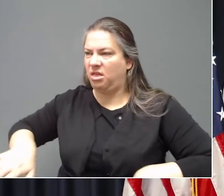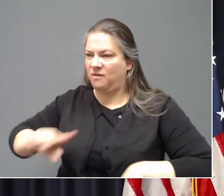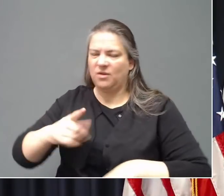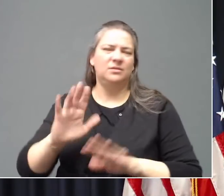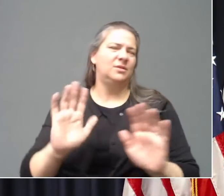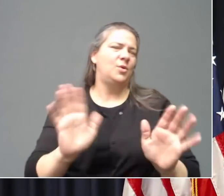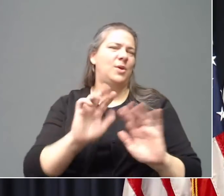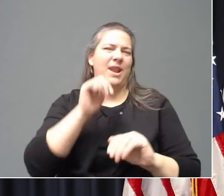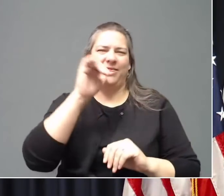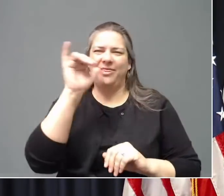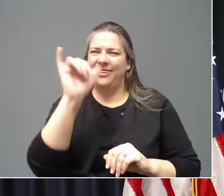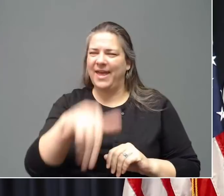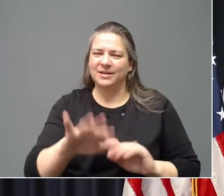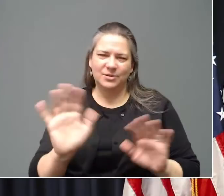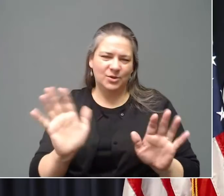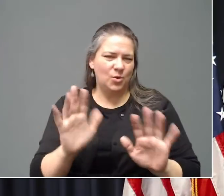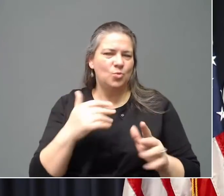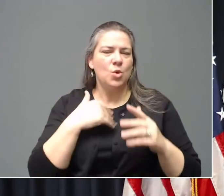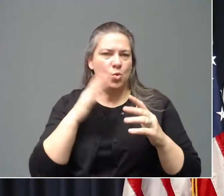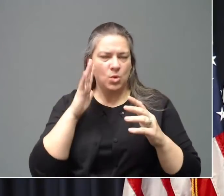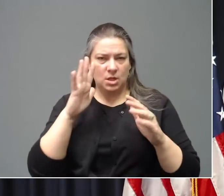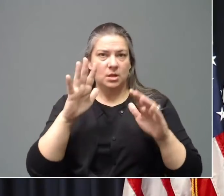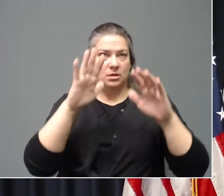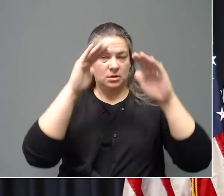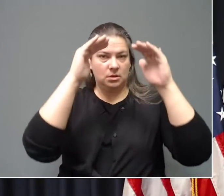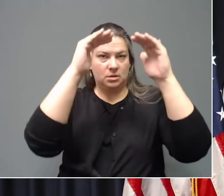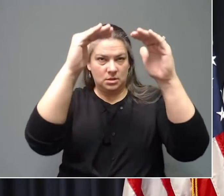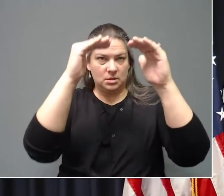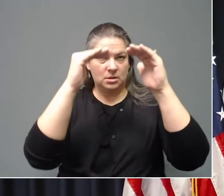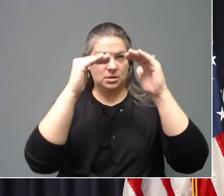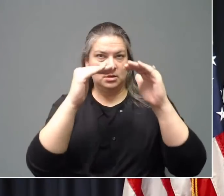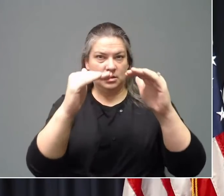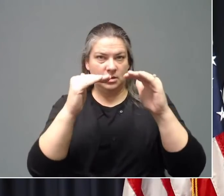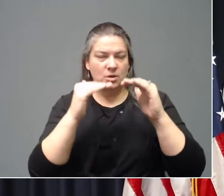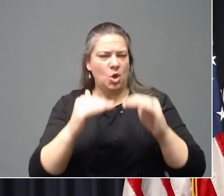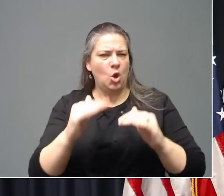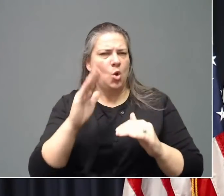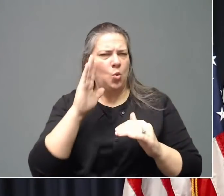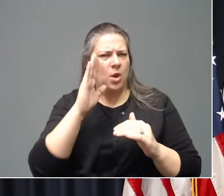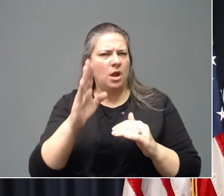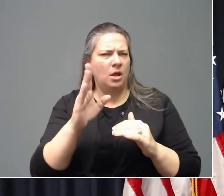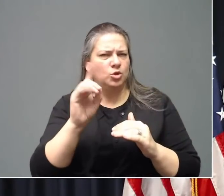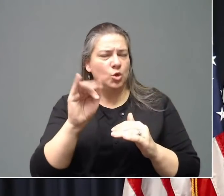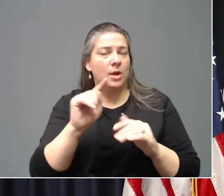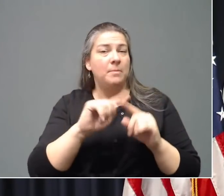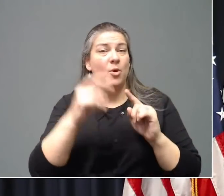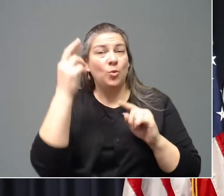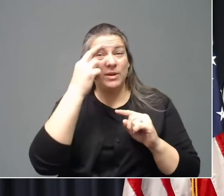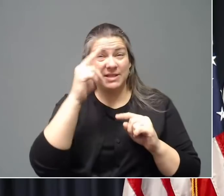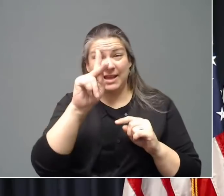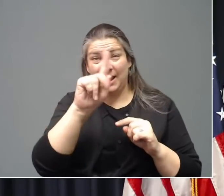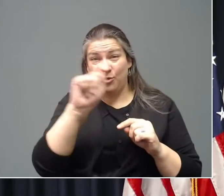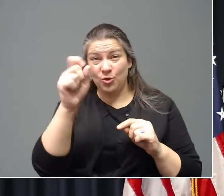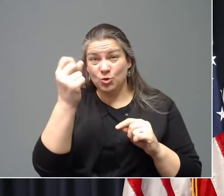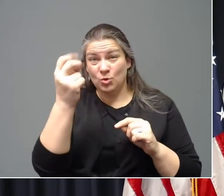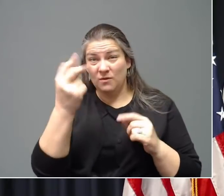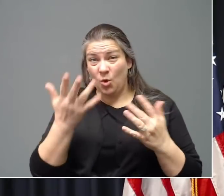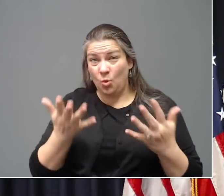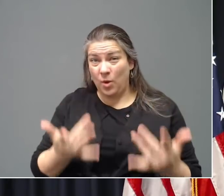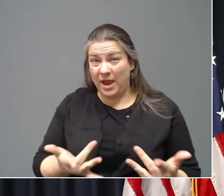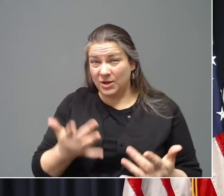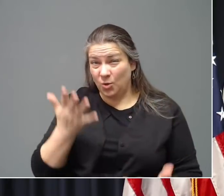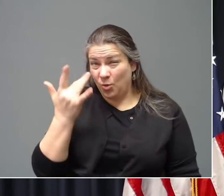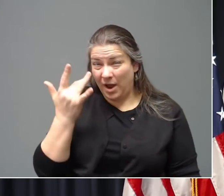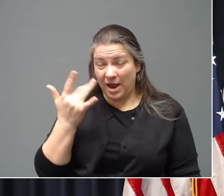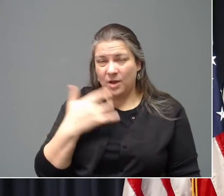prioritize getting all the vaccine out. So the reason we have to wait for K through 12 is we probably need 85,000